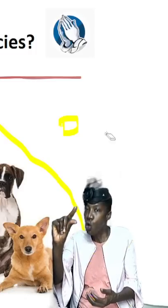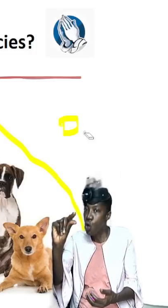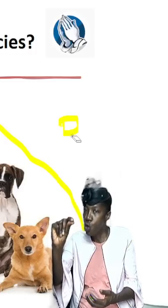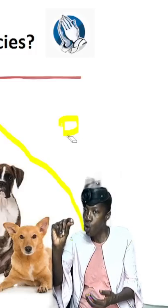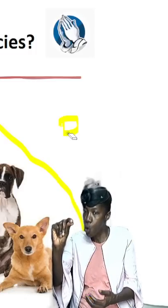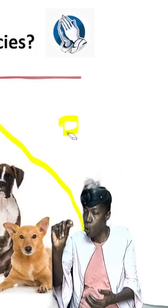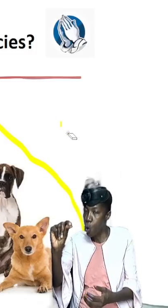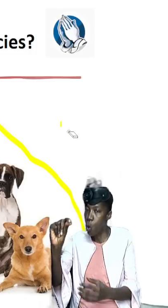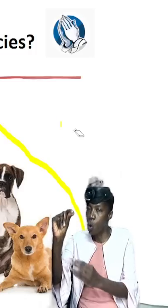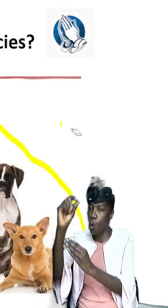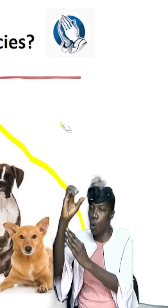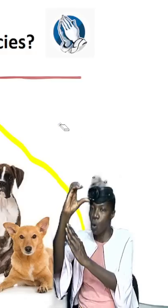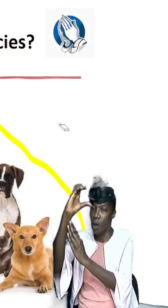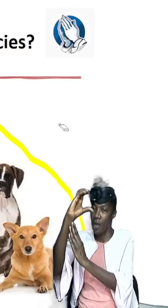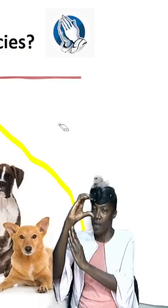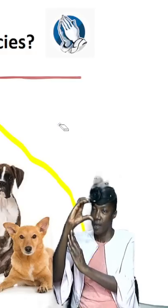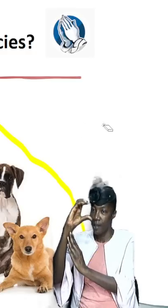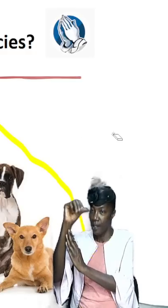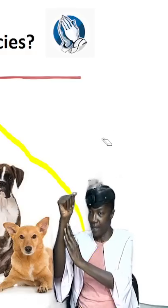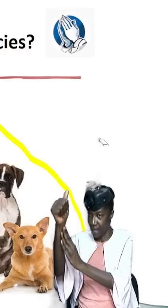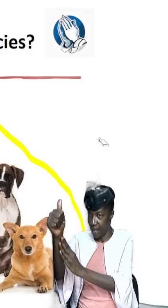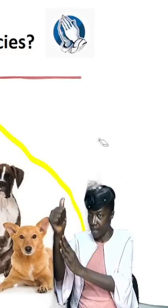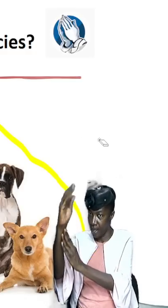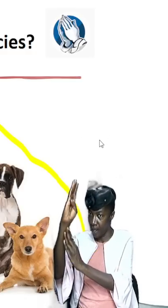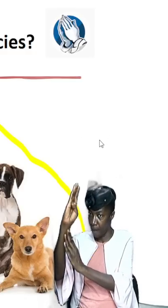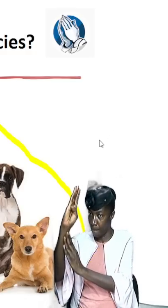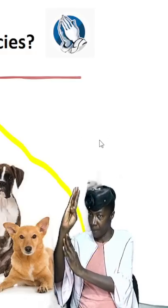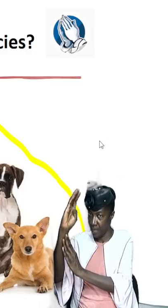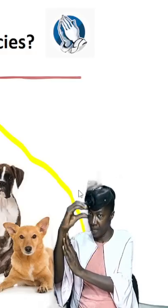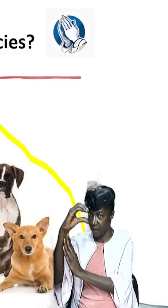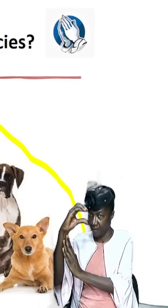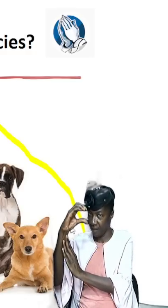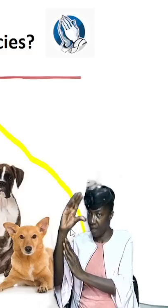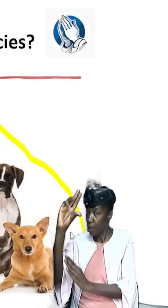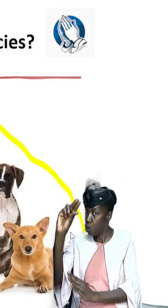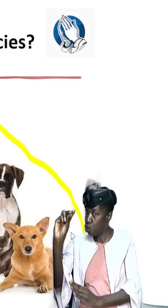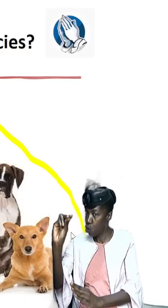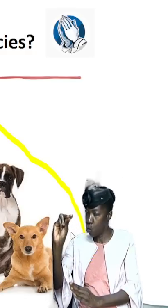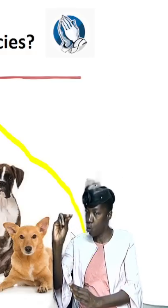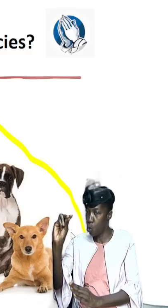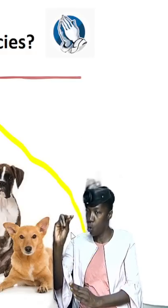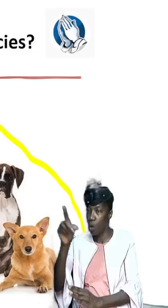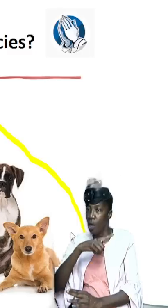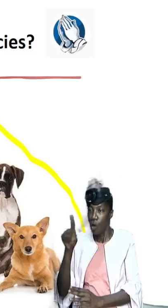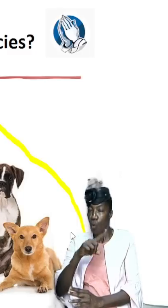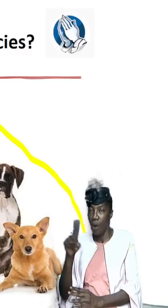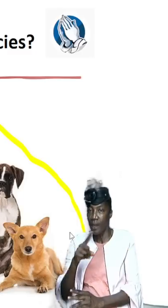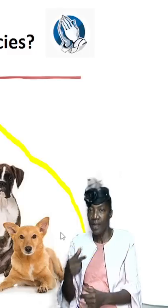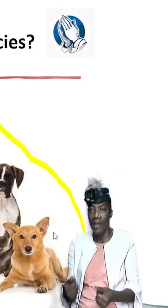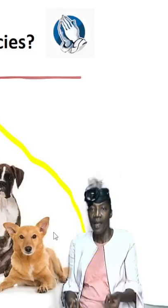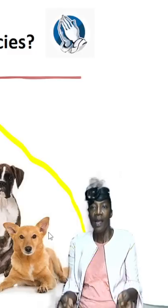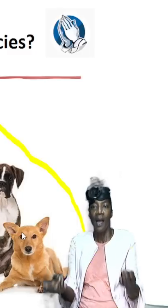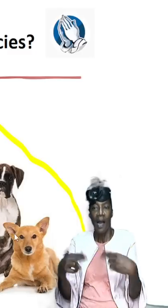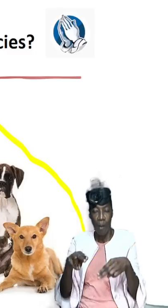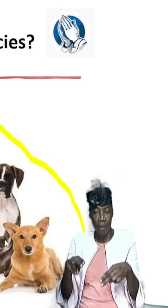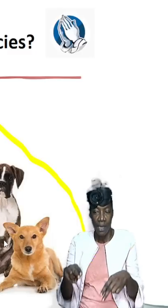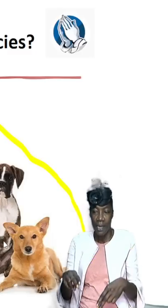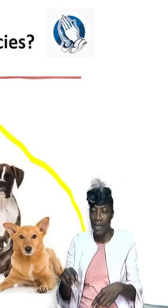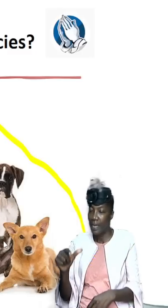there, no capital C is there, what is dominating their genes there now is little